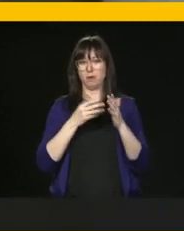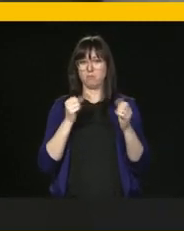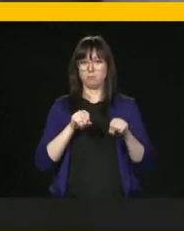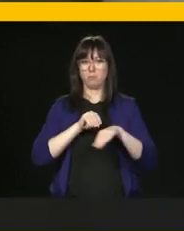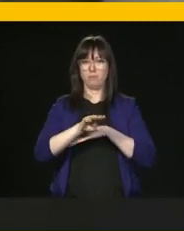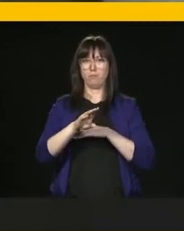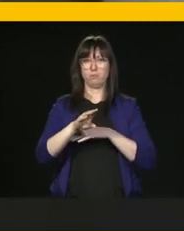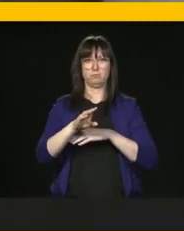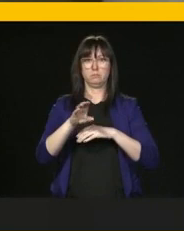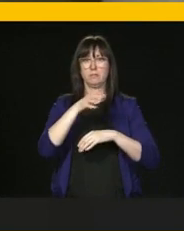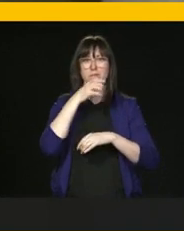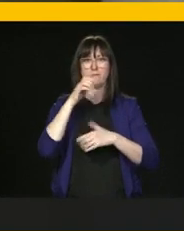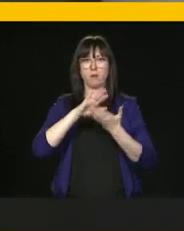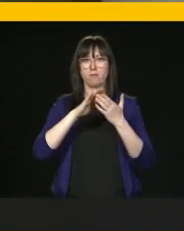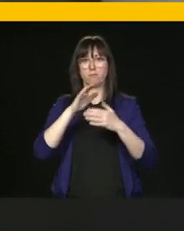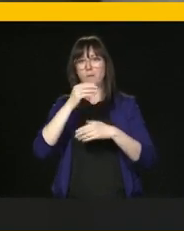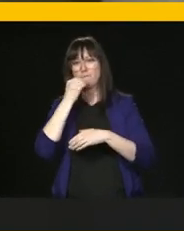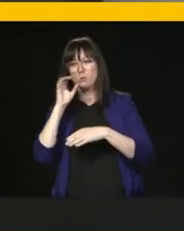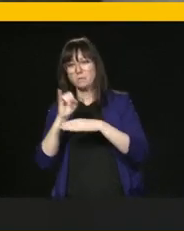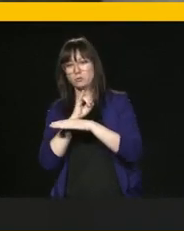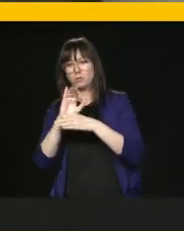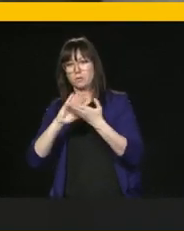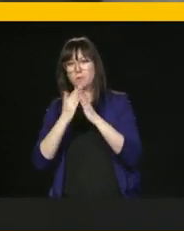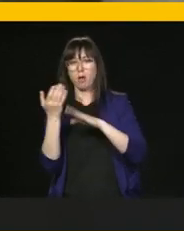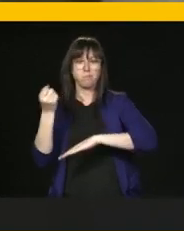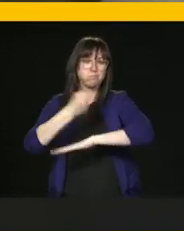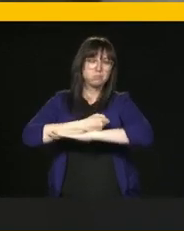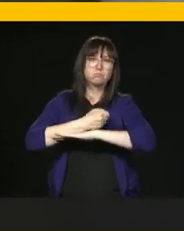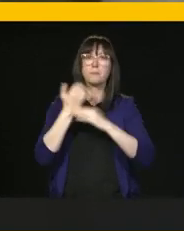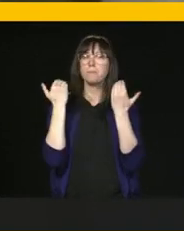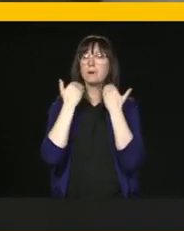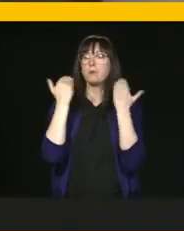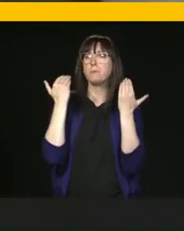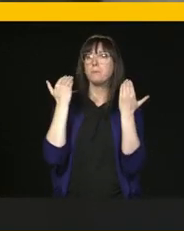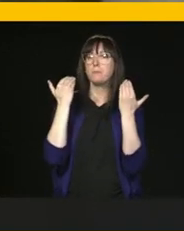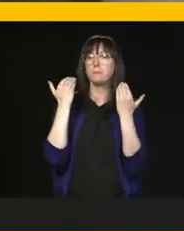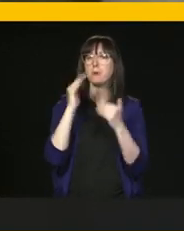How do you think that this $5 billion amount will help them?